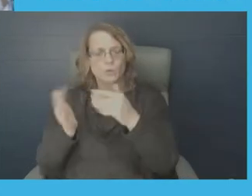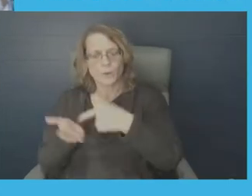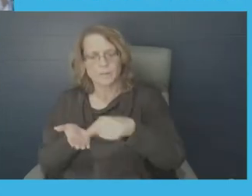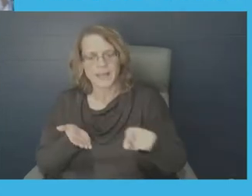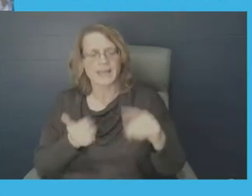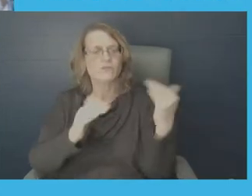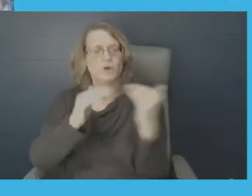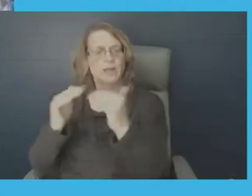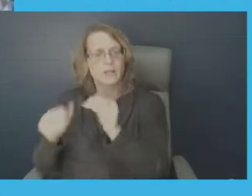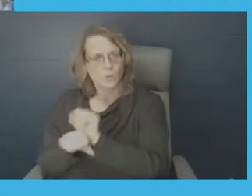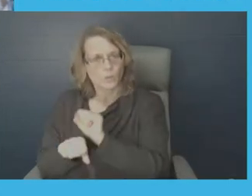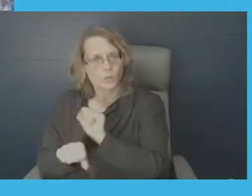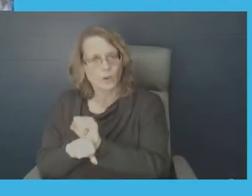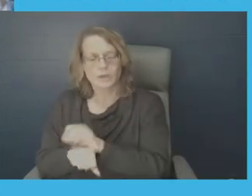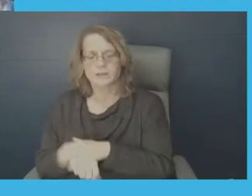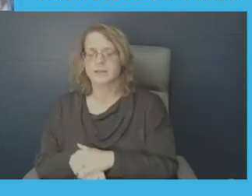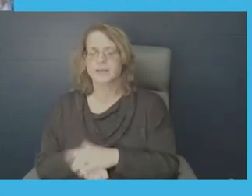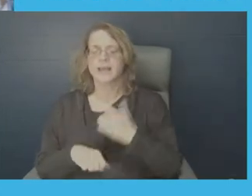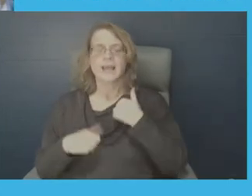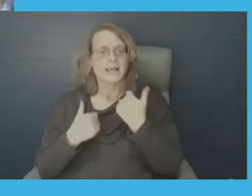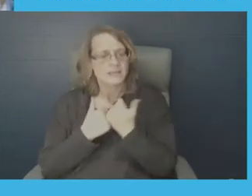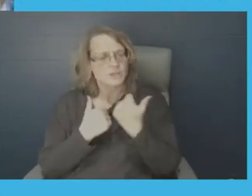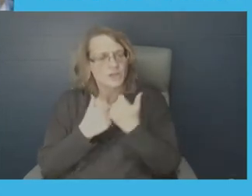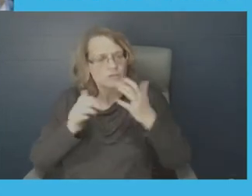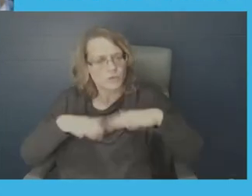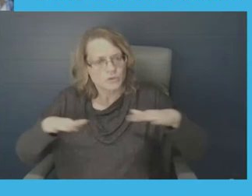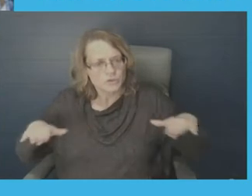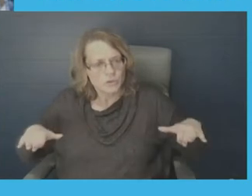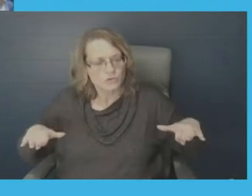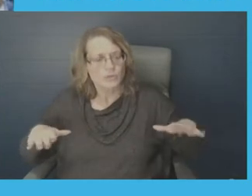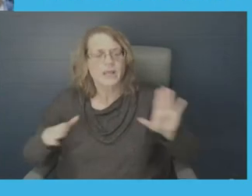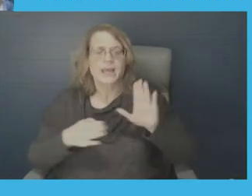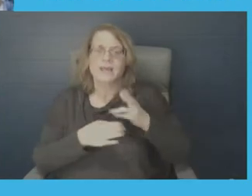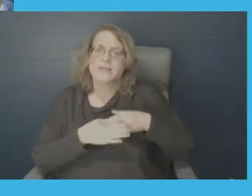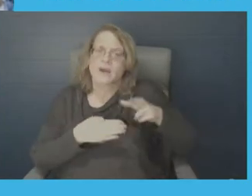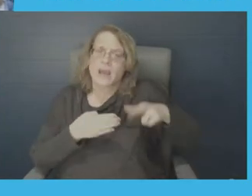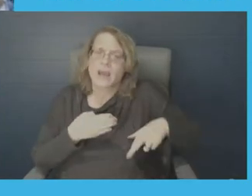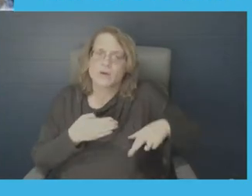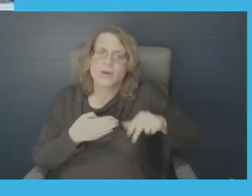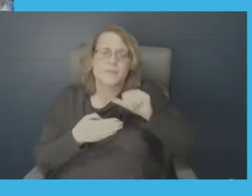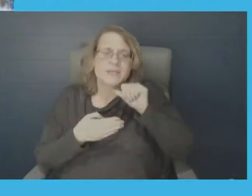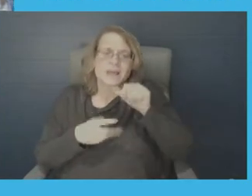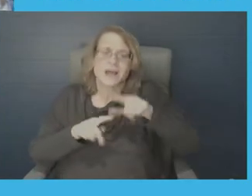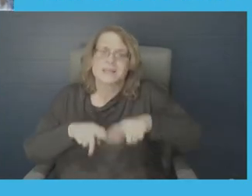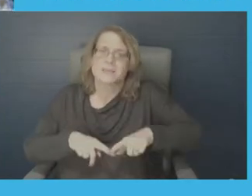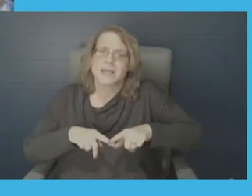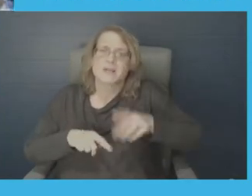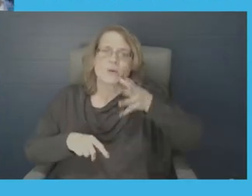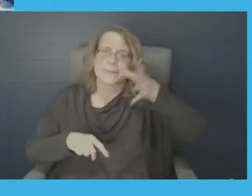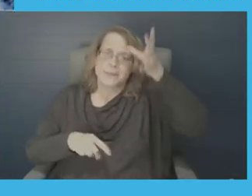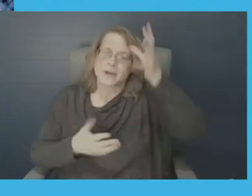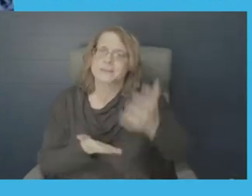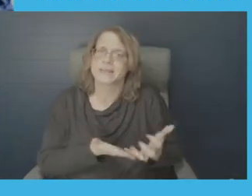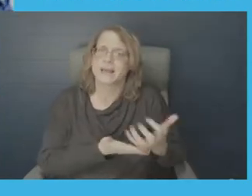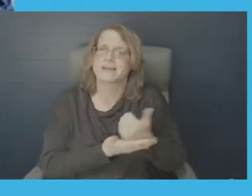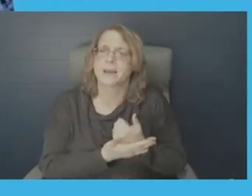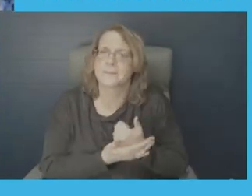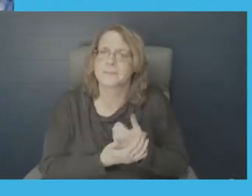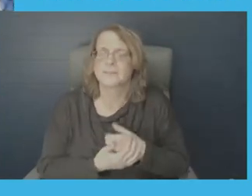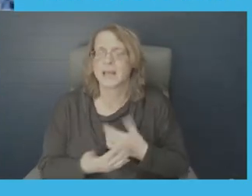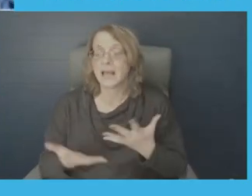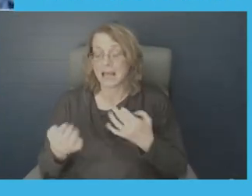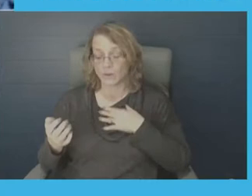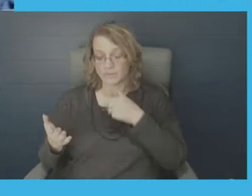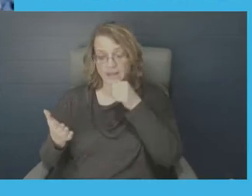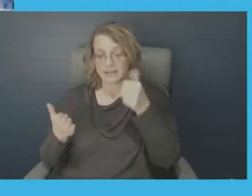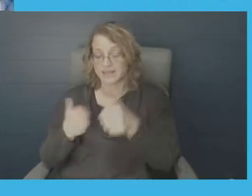up for women, that they might get equal pay for equal work, that I stood up for our children so that their outcome was not